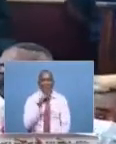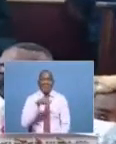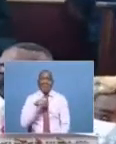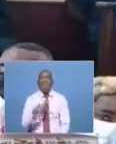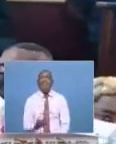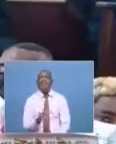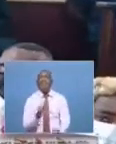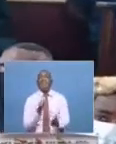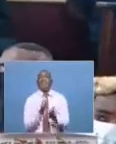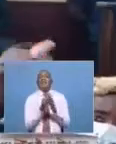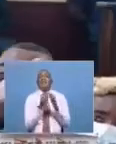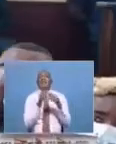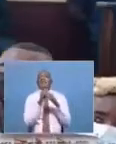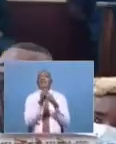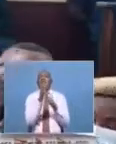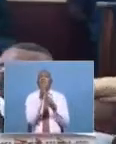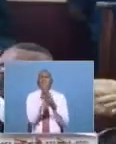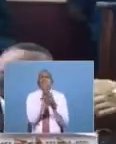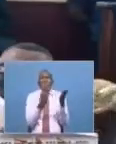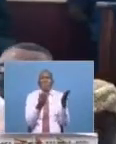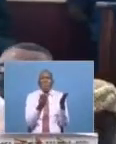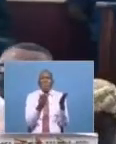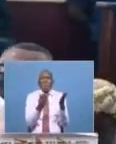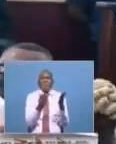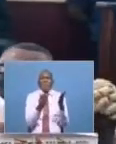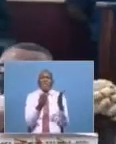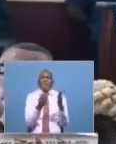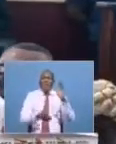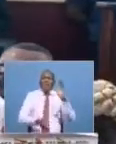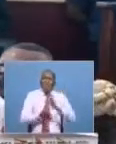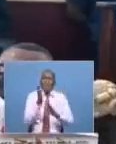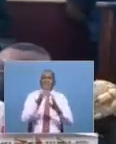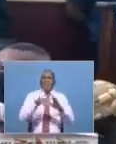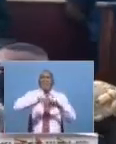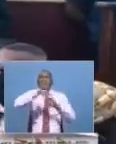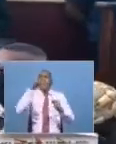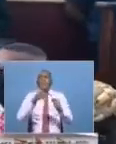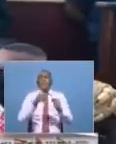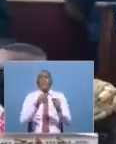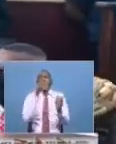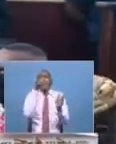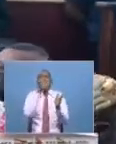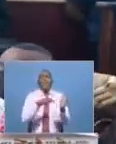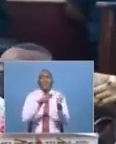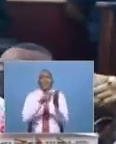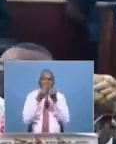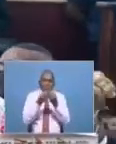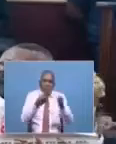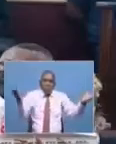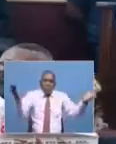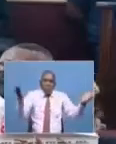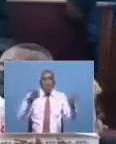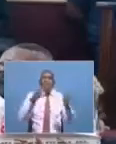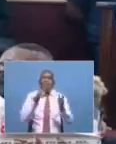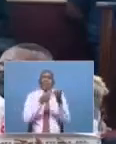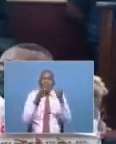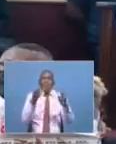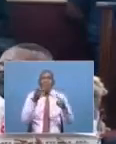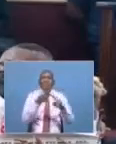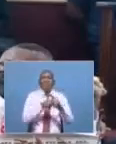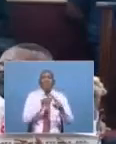of some unsigned press releases that came from the first respondent's office. Unsigned press